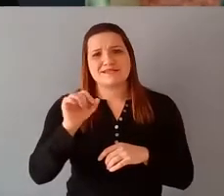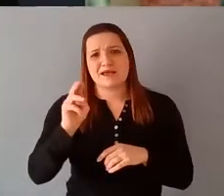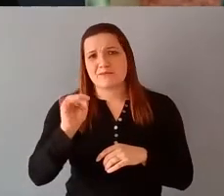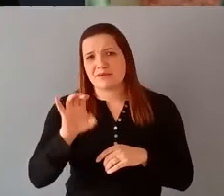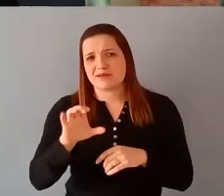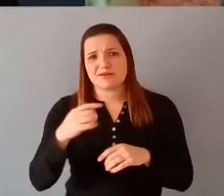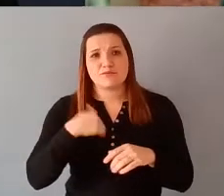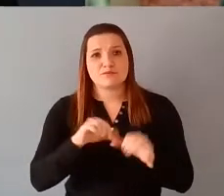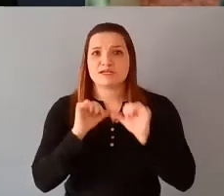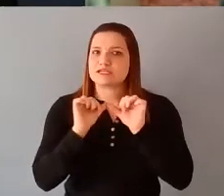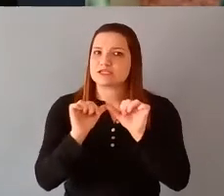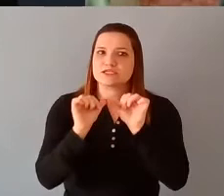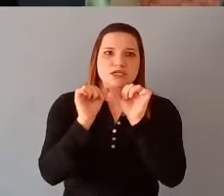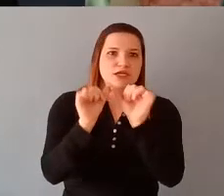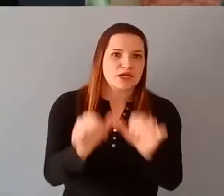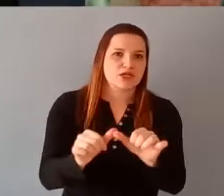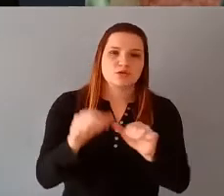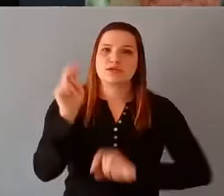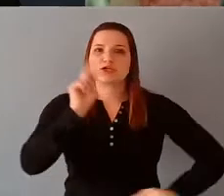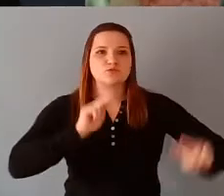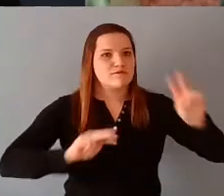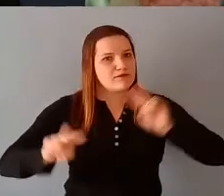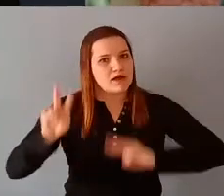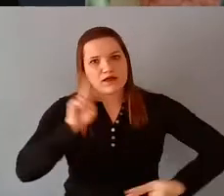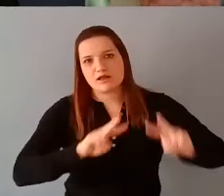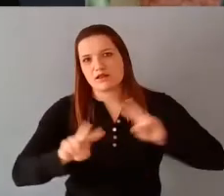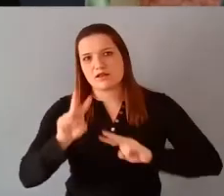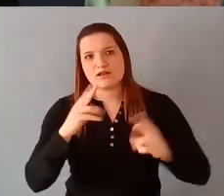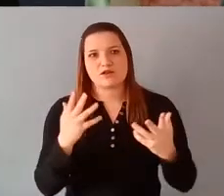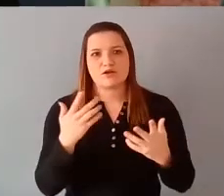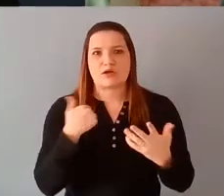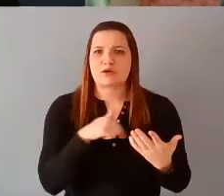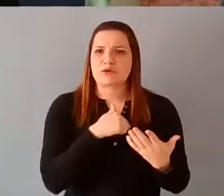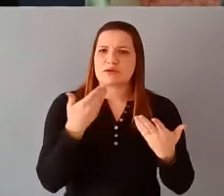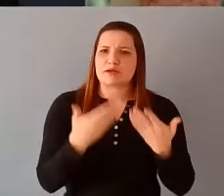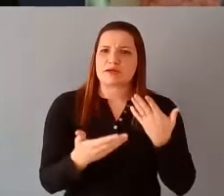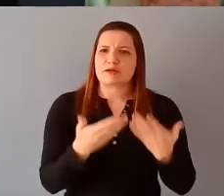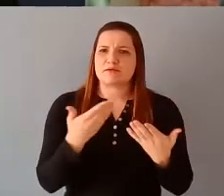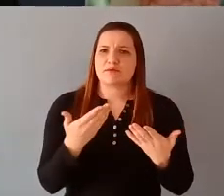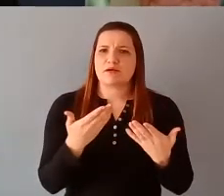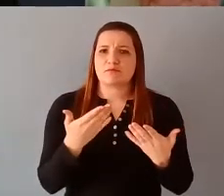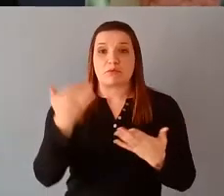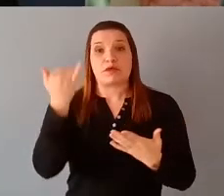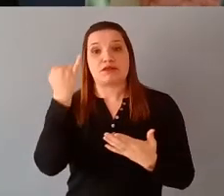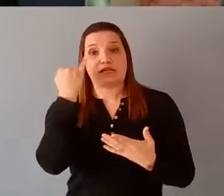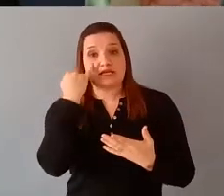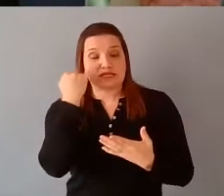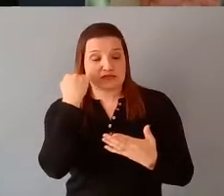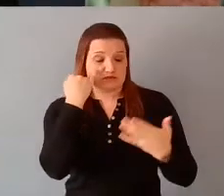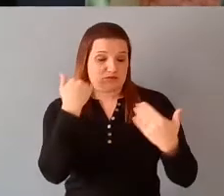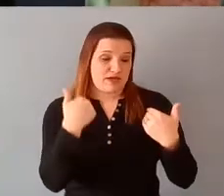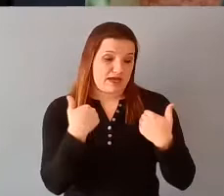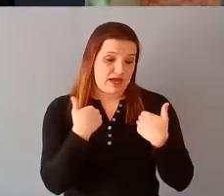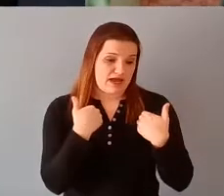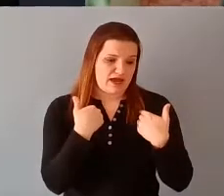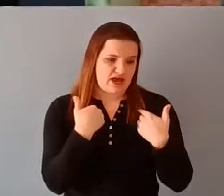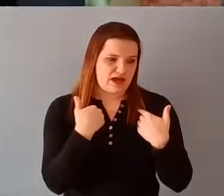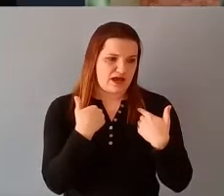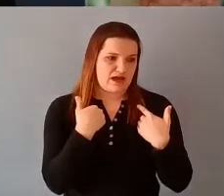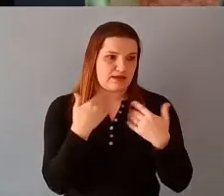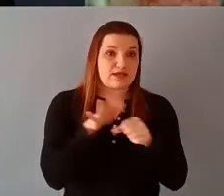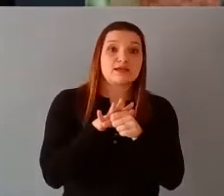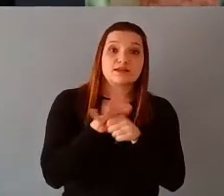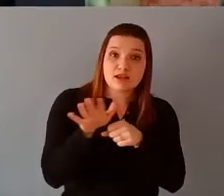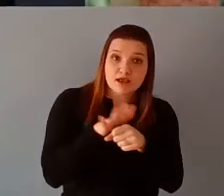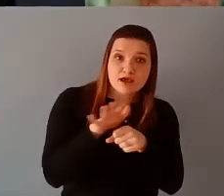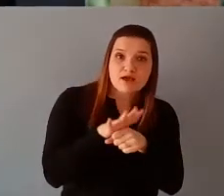constantly evaluating. And we probably, if we had adequate